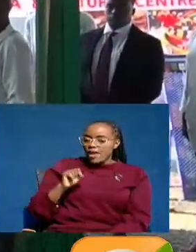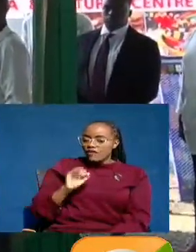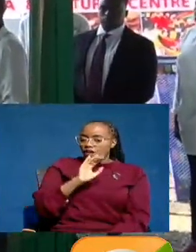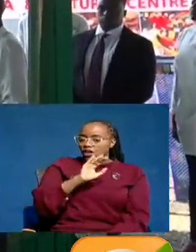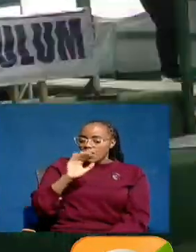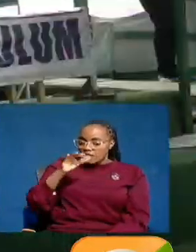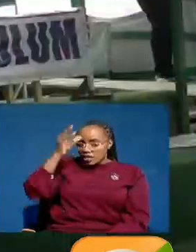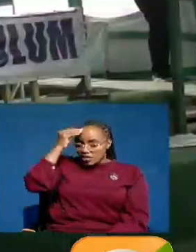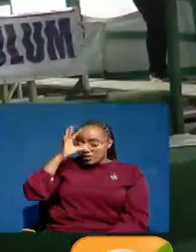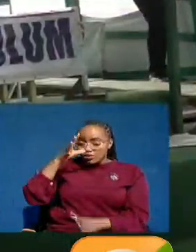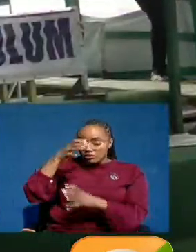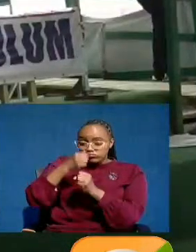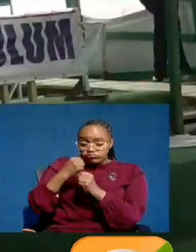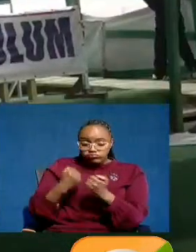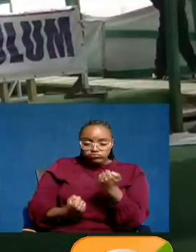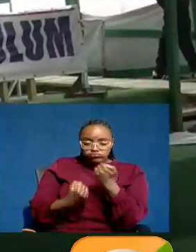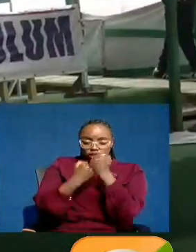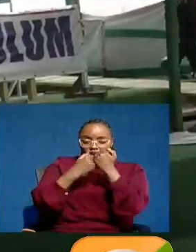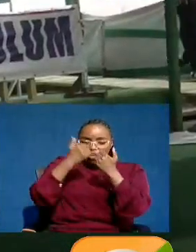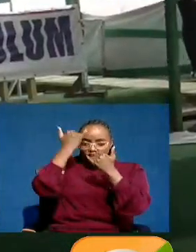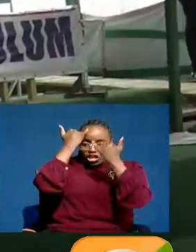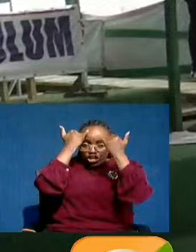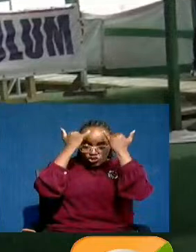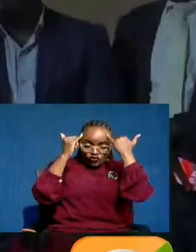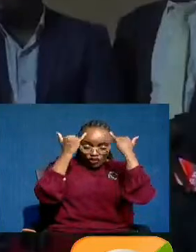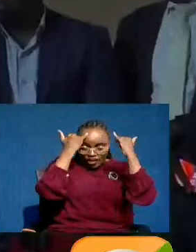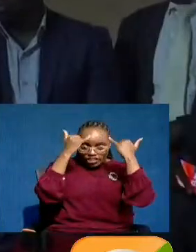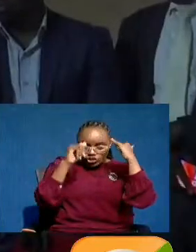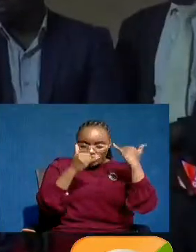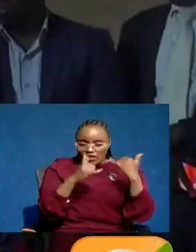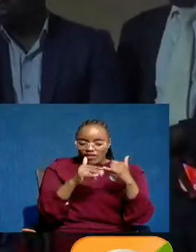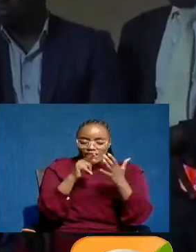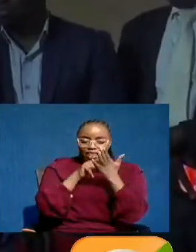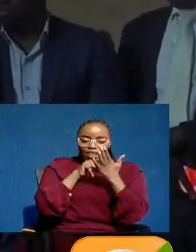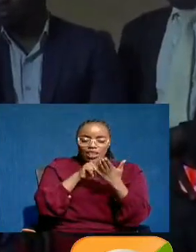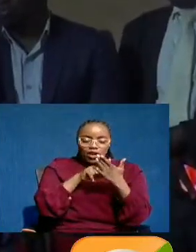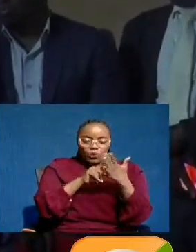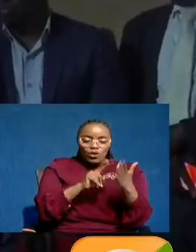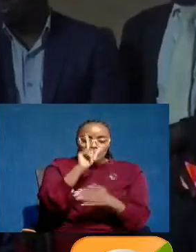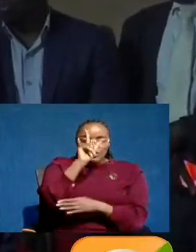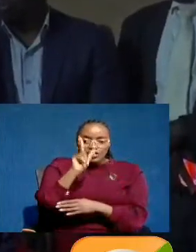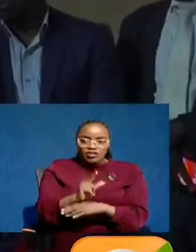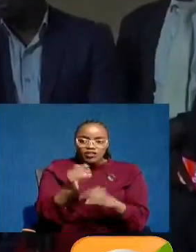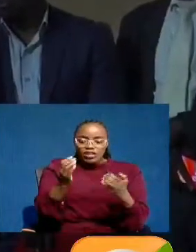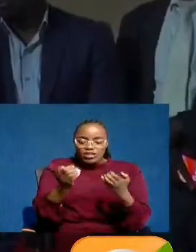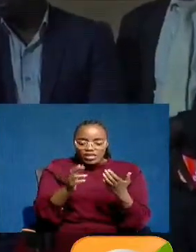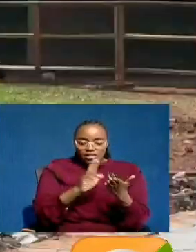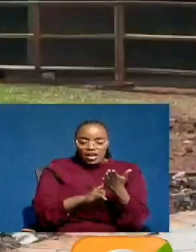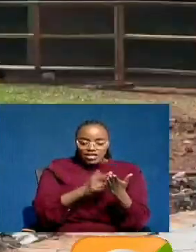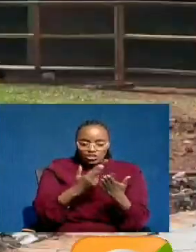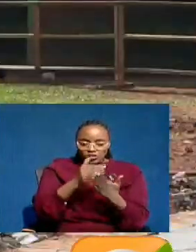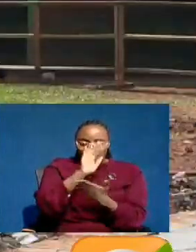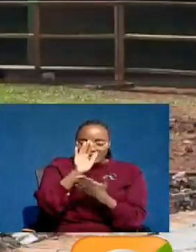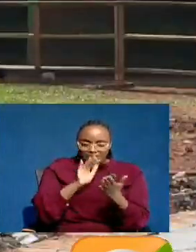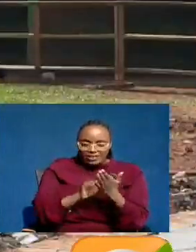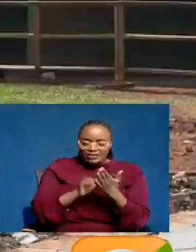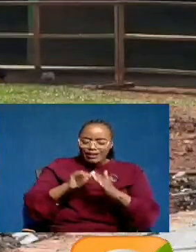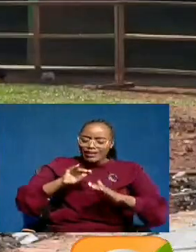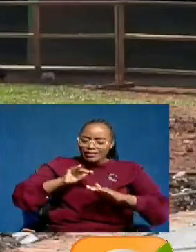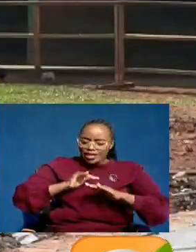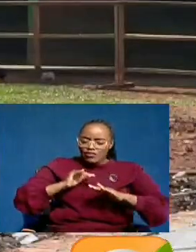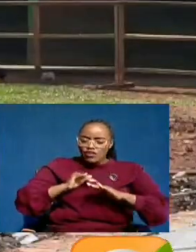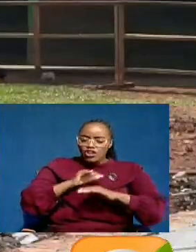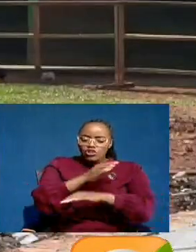education stakeholders to support innovative initiatives, stressing that every region needs well-resourced centers to equip learners